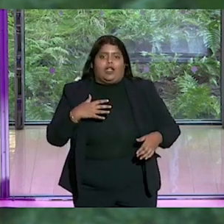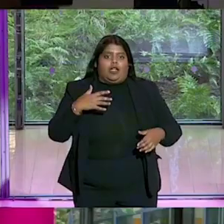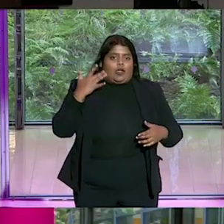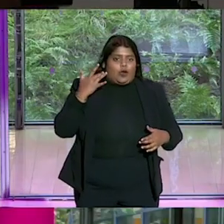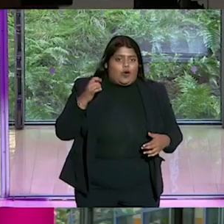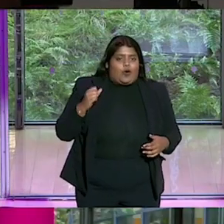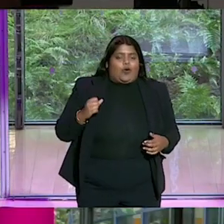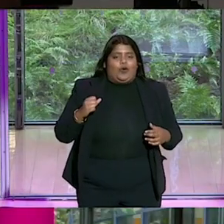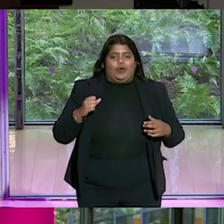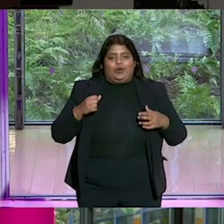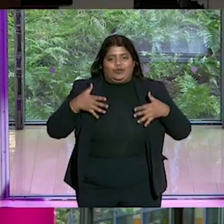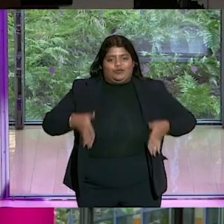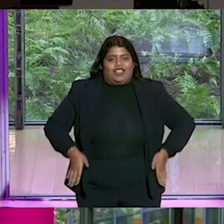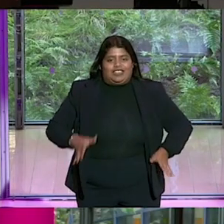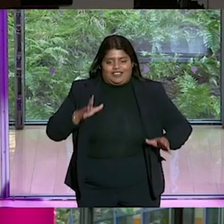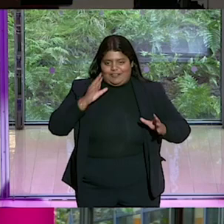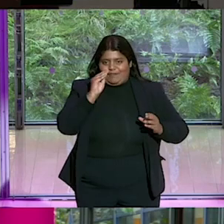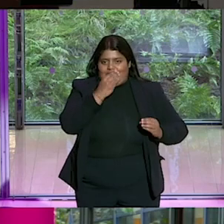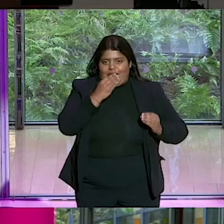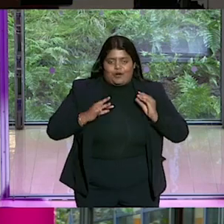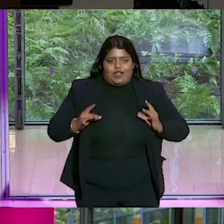booties.